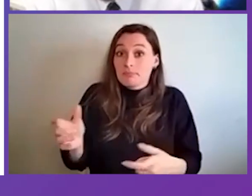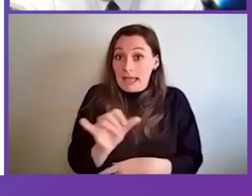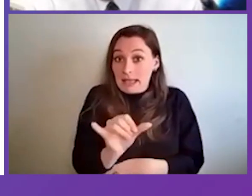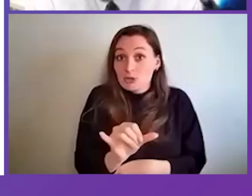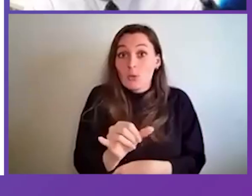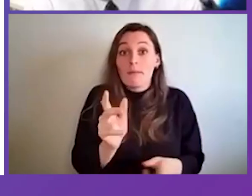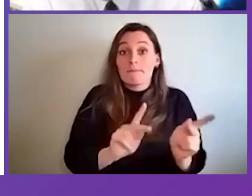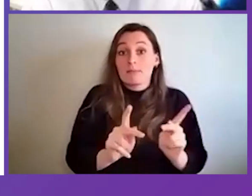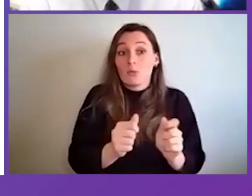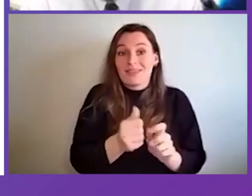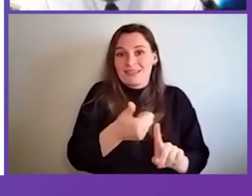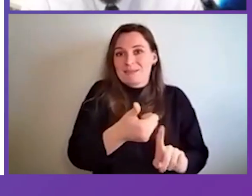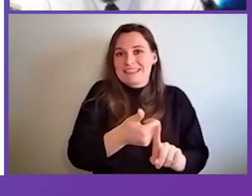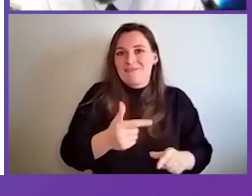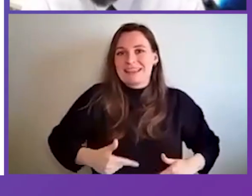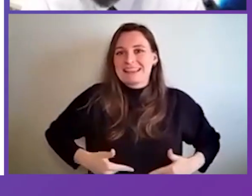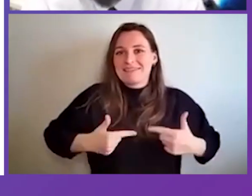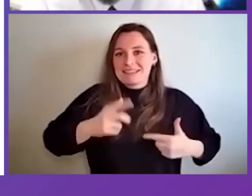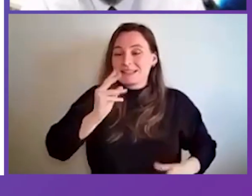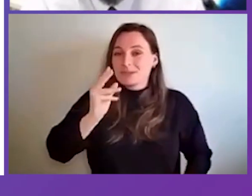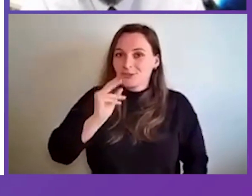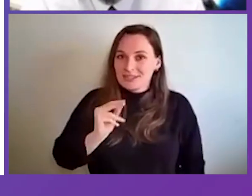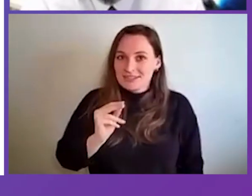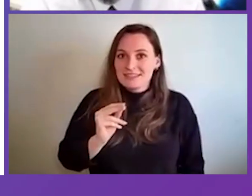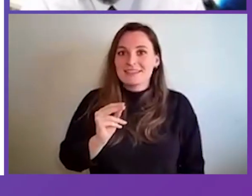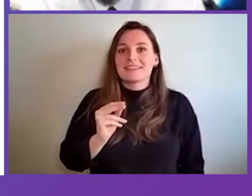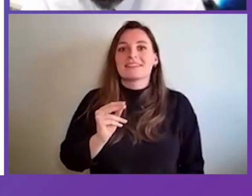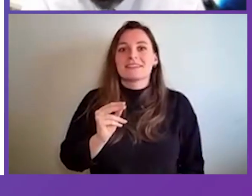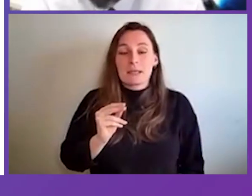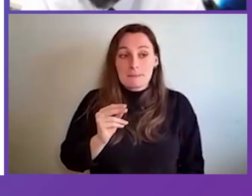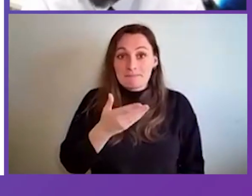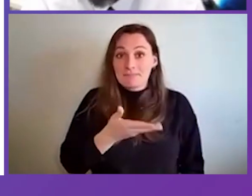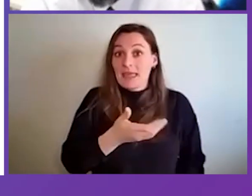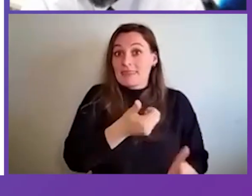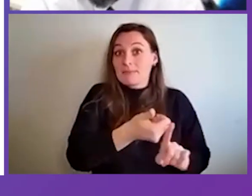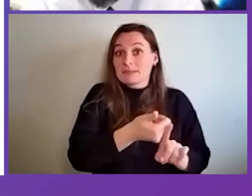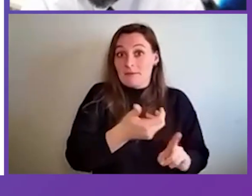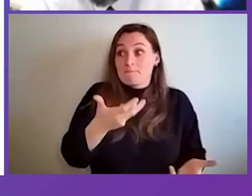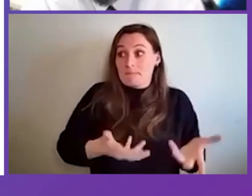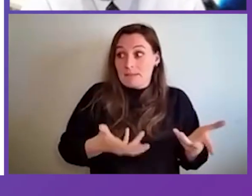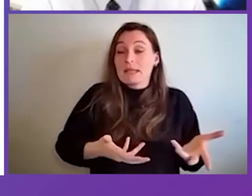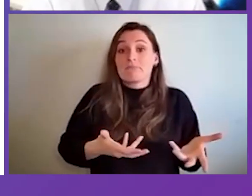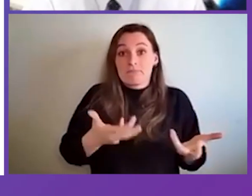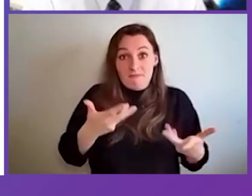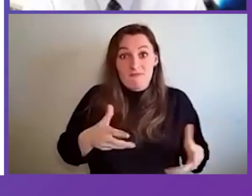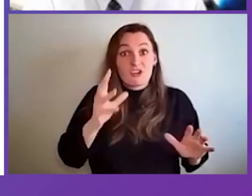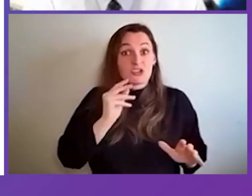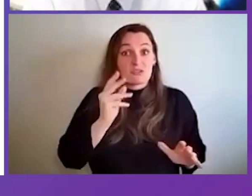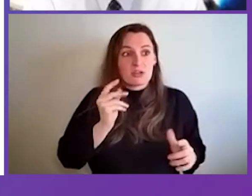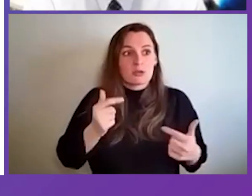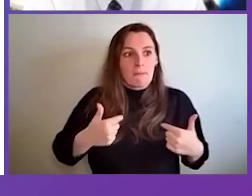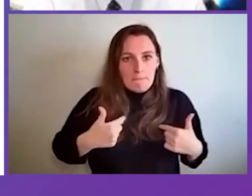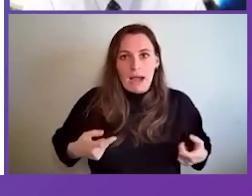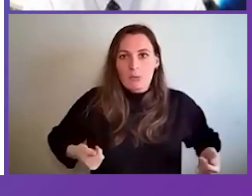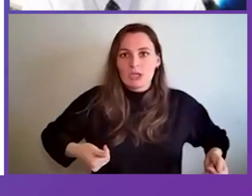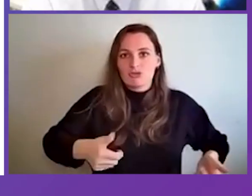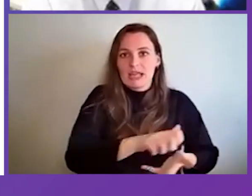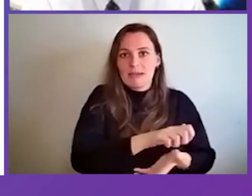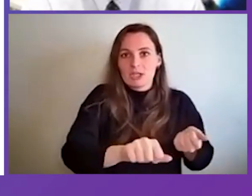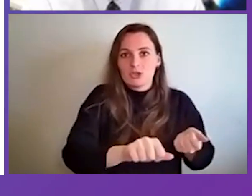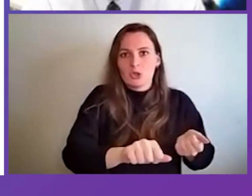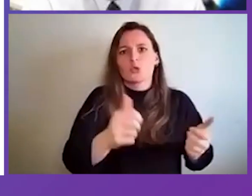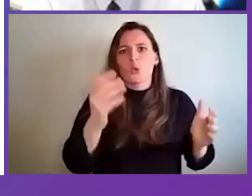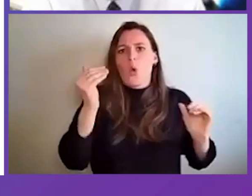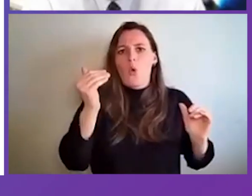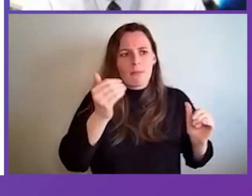the people that have faced challenges with damage to wheelchairs. And so we're hoping this will